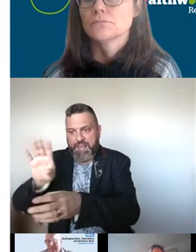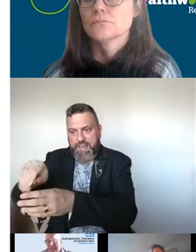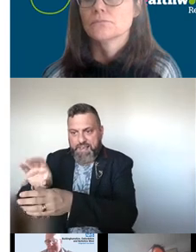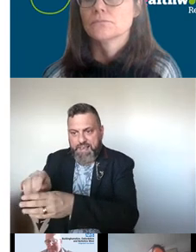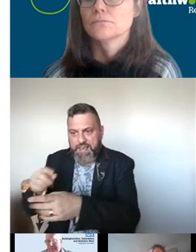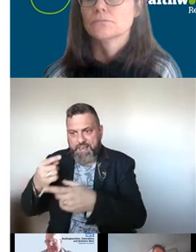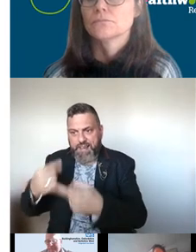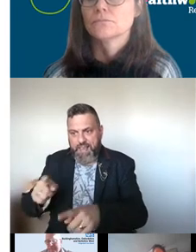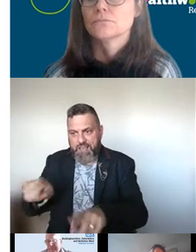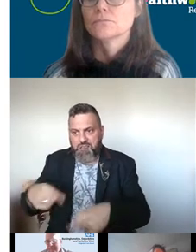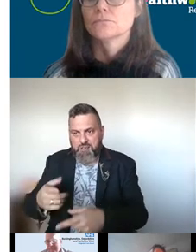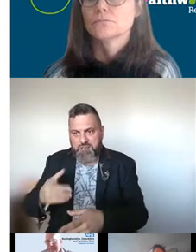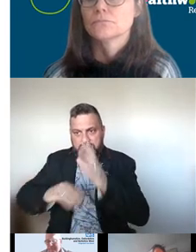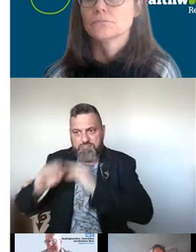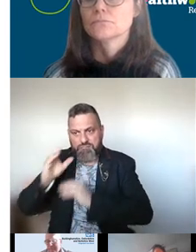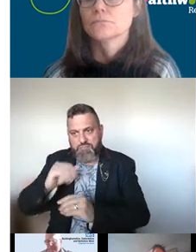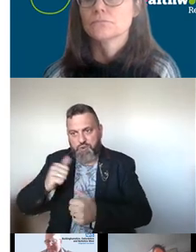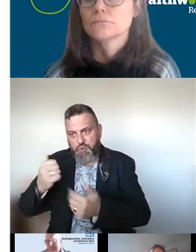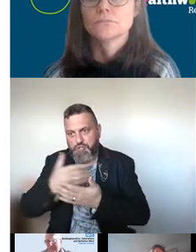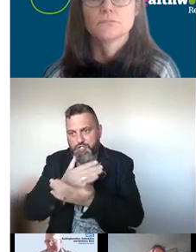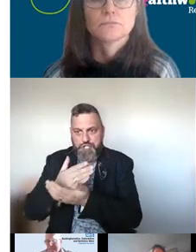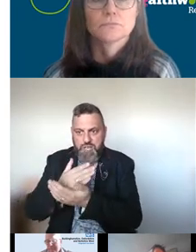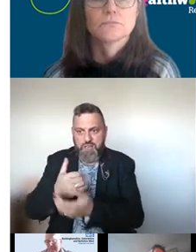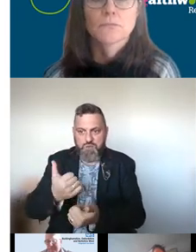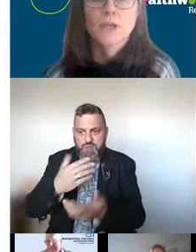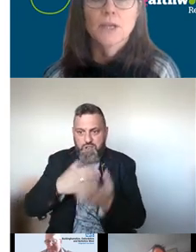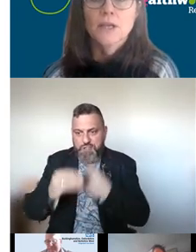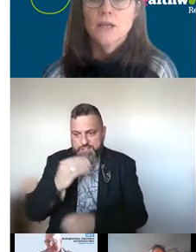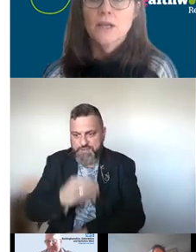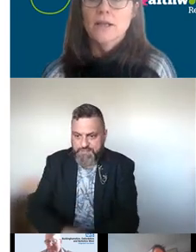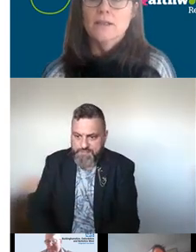for a good sharing of understanding and learning.